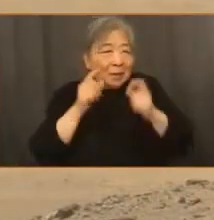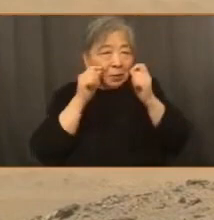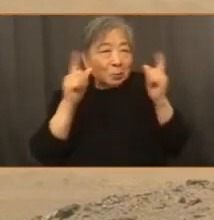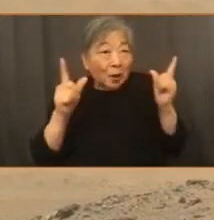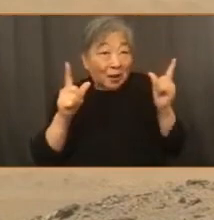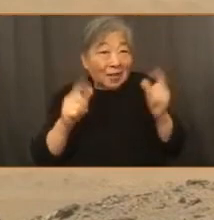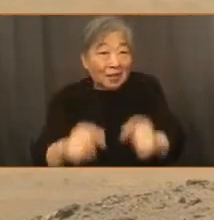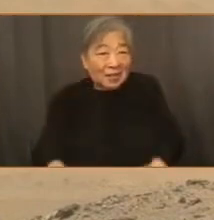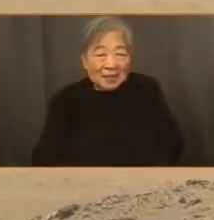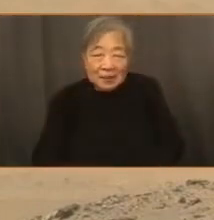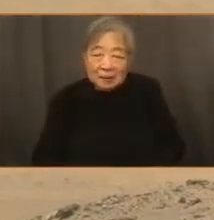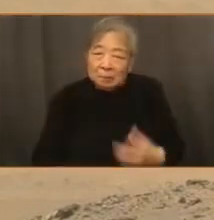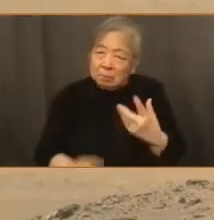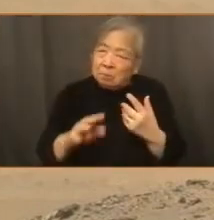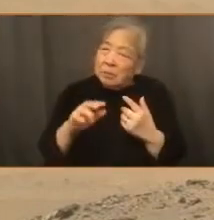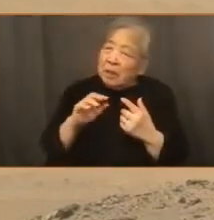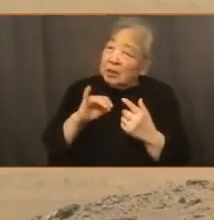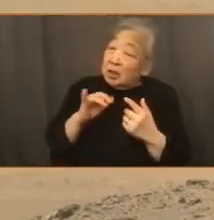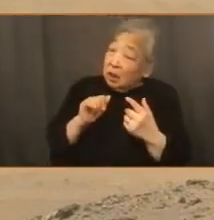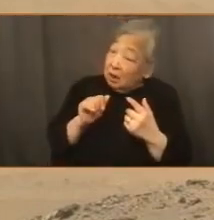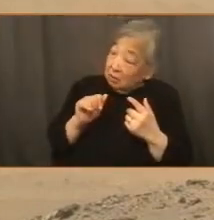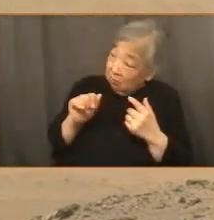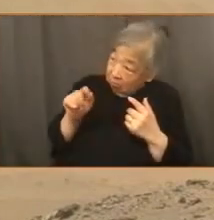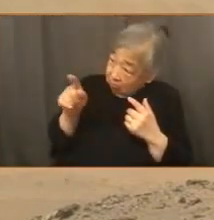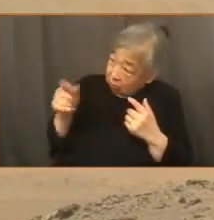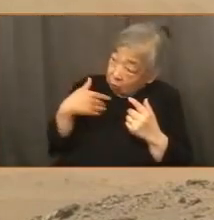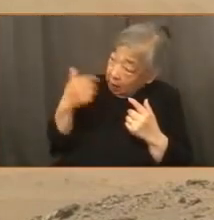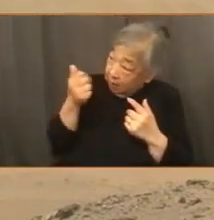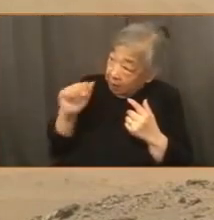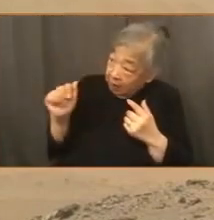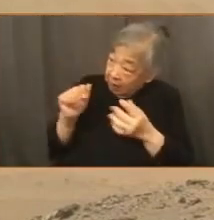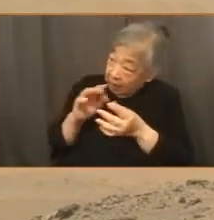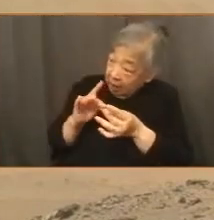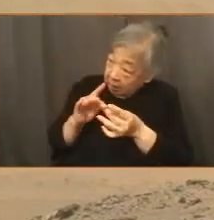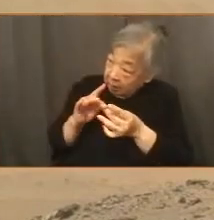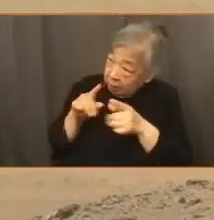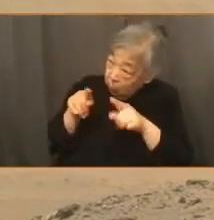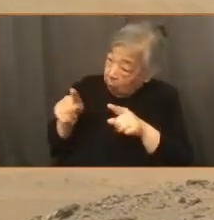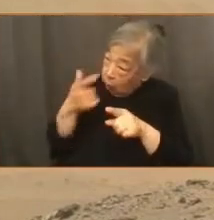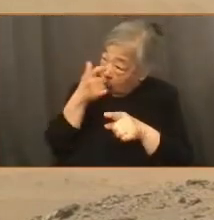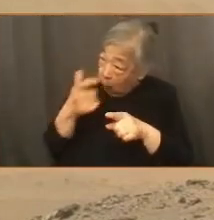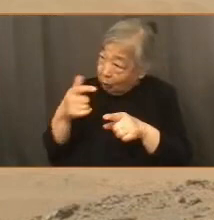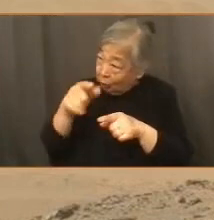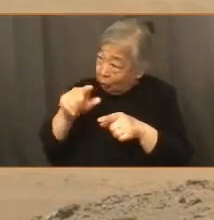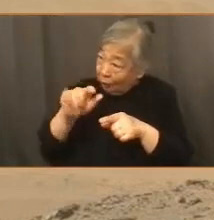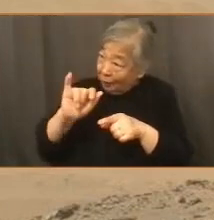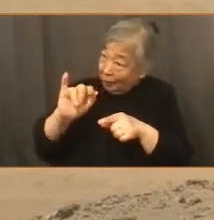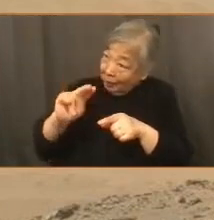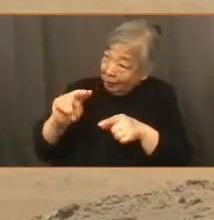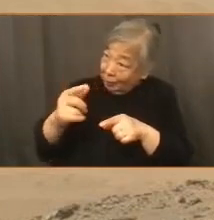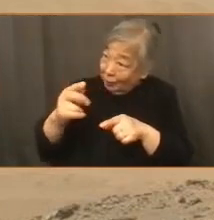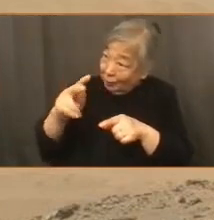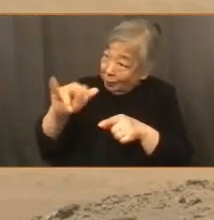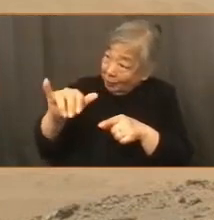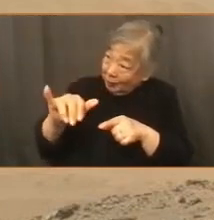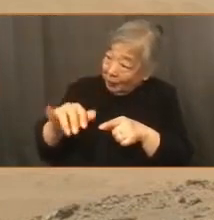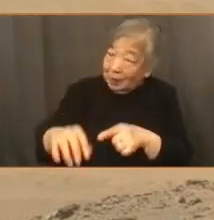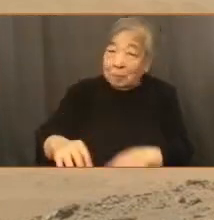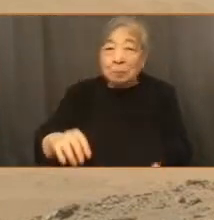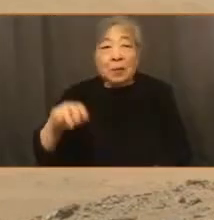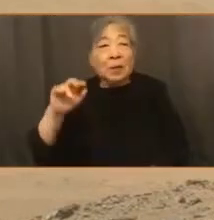Nishant, did you have anything that surprised you as you were watching the Ingenuity flights? One of the things that surprised